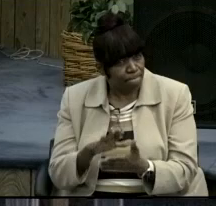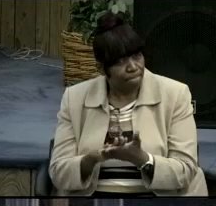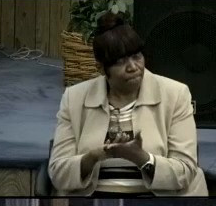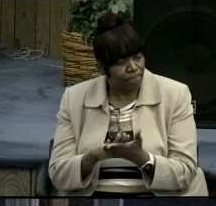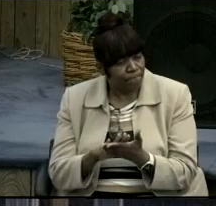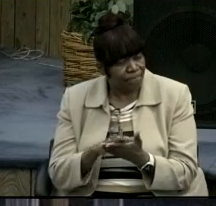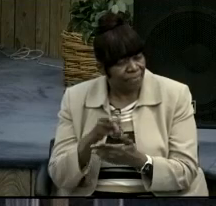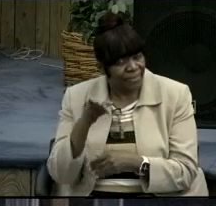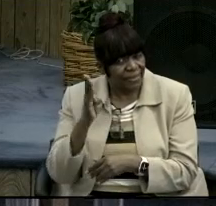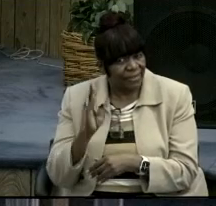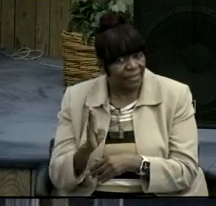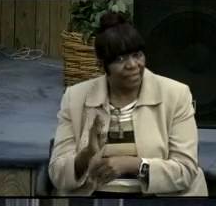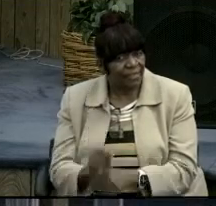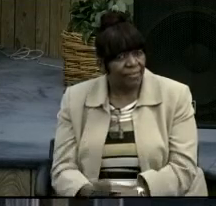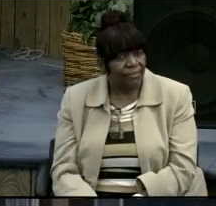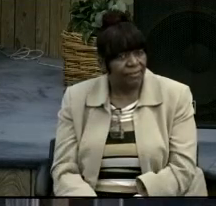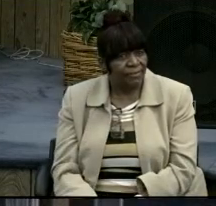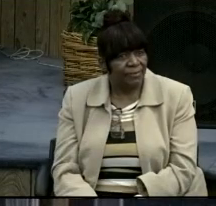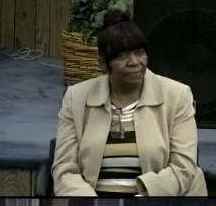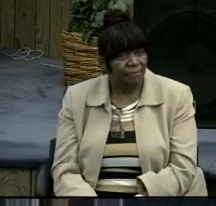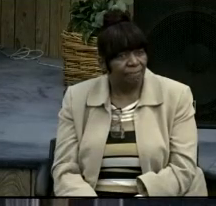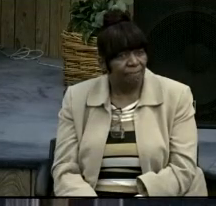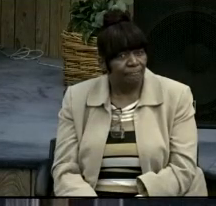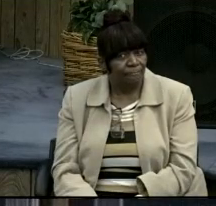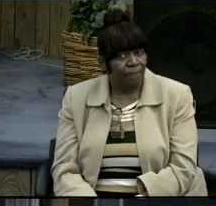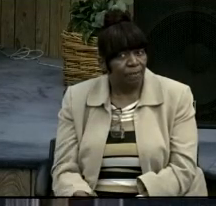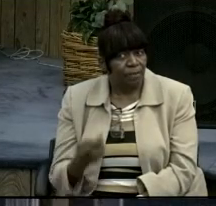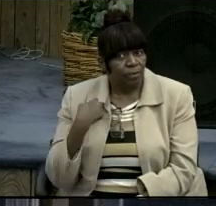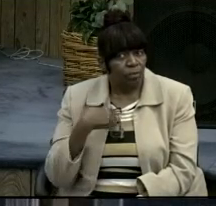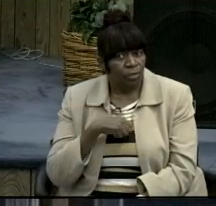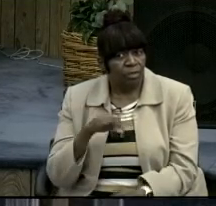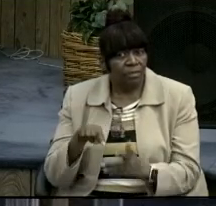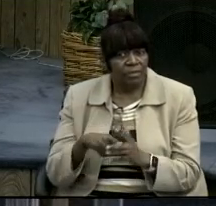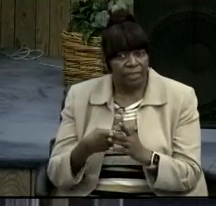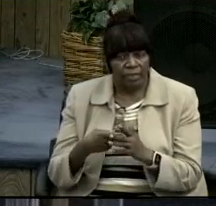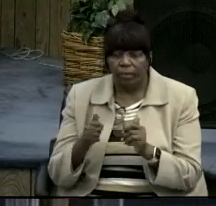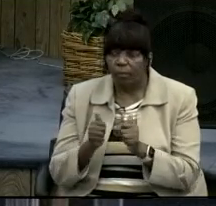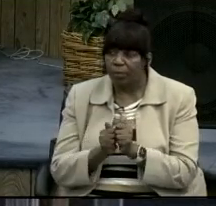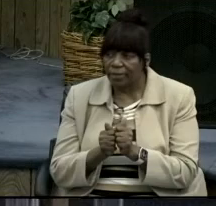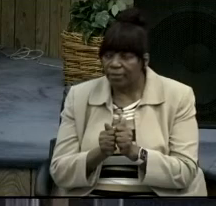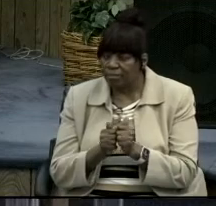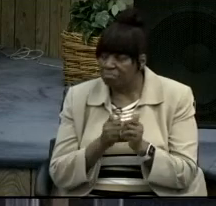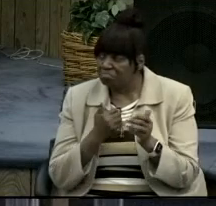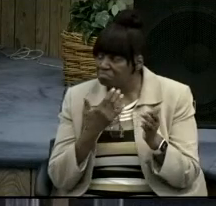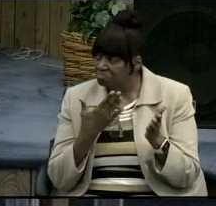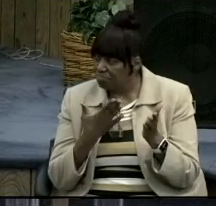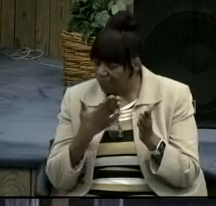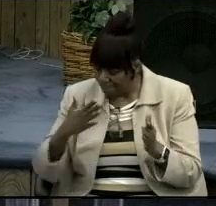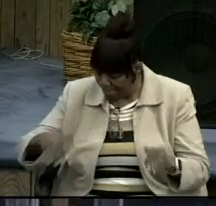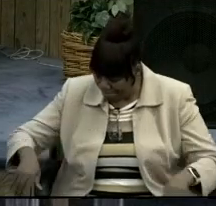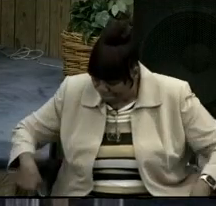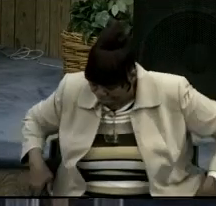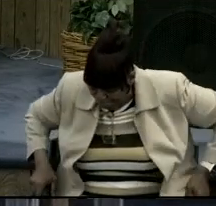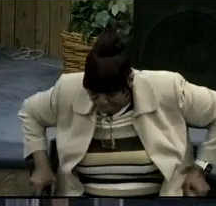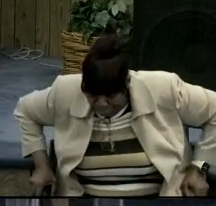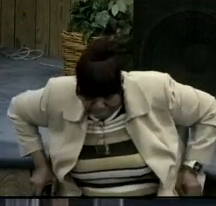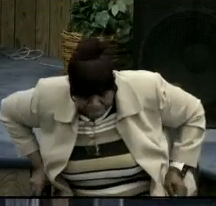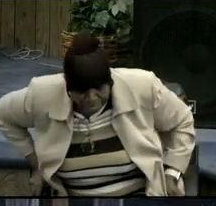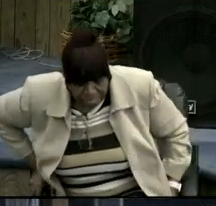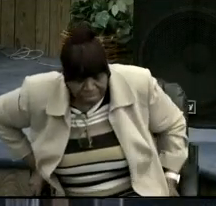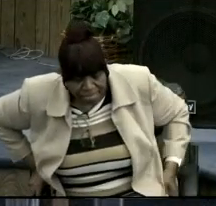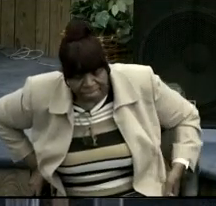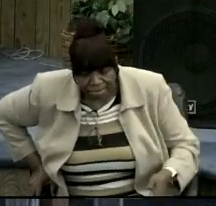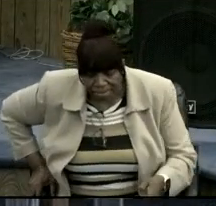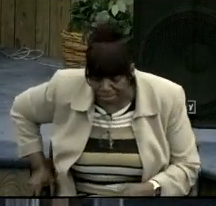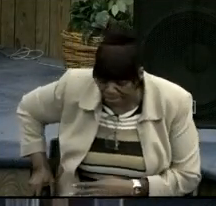believe God. So we're going to go ahead with the service. It may not be as long as it normally is, but that's not